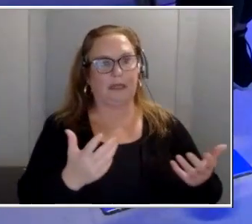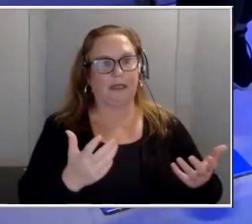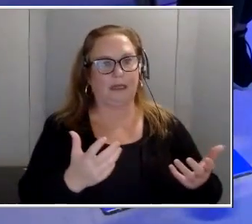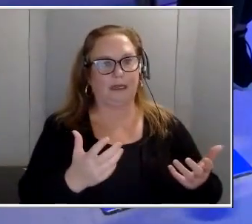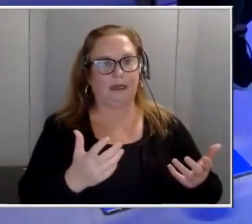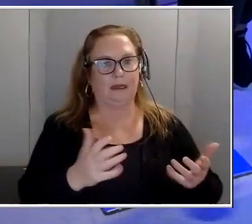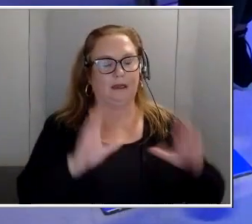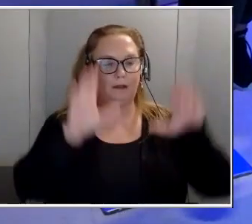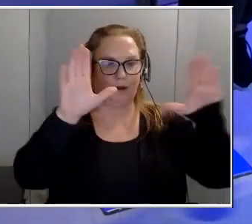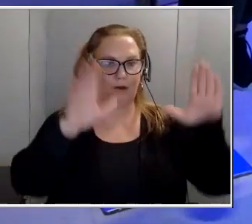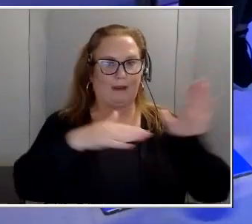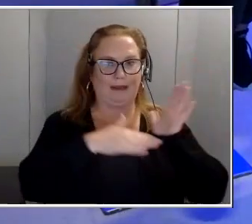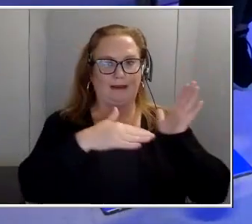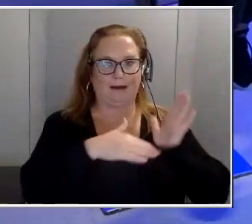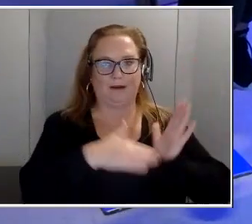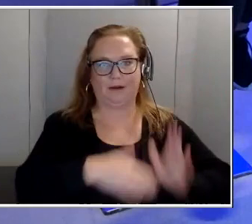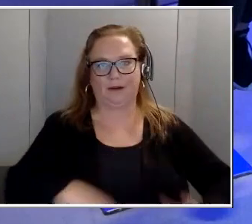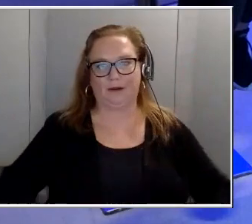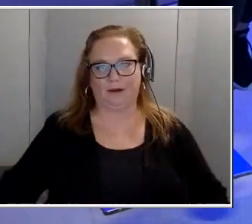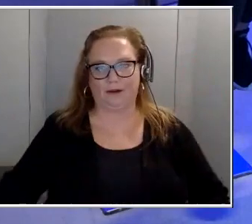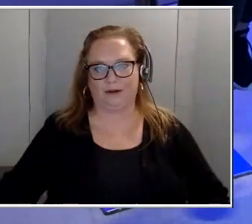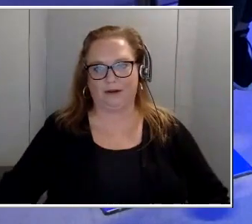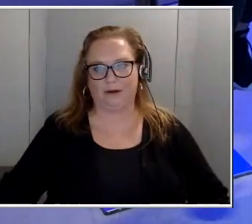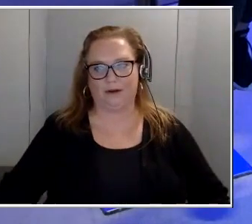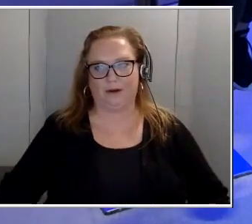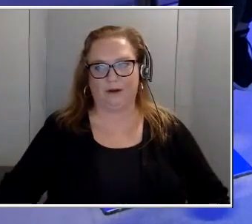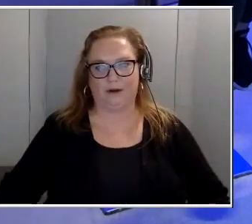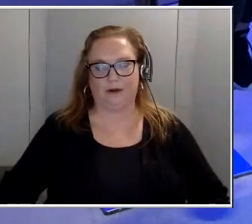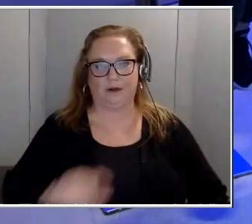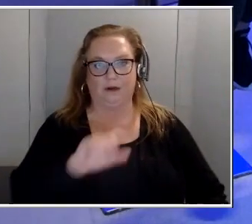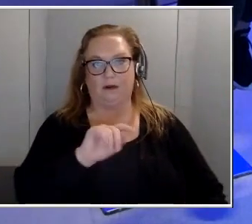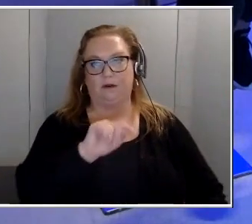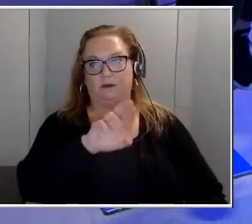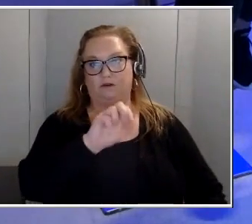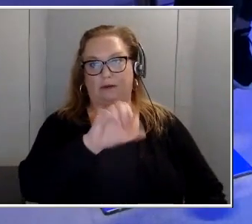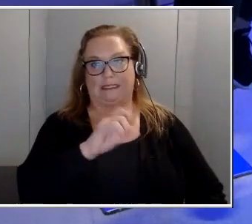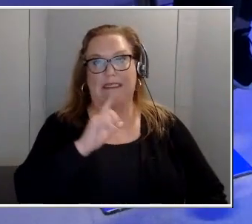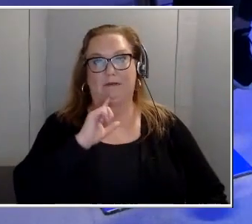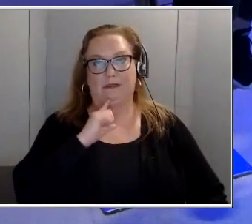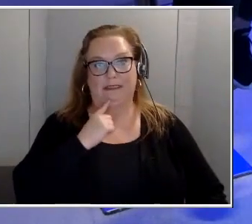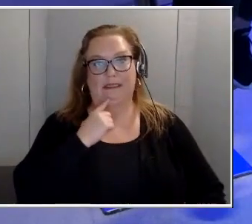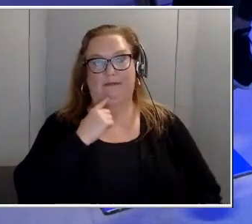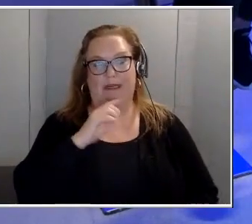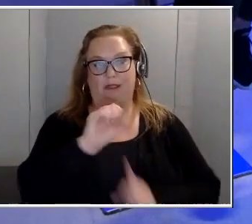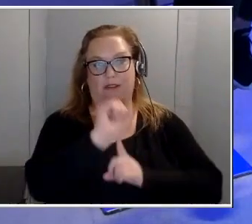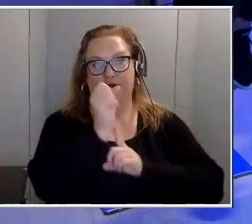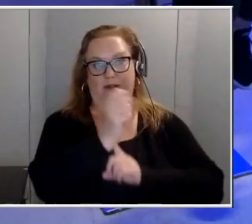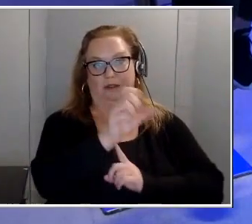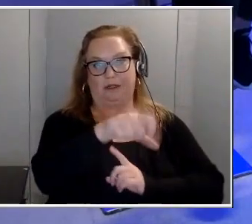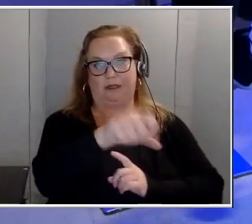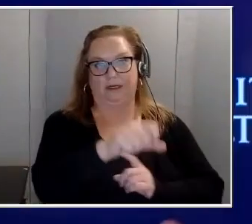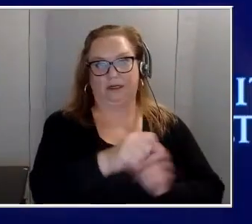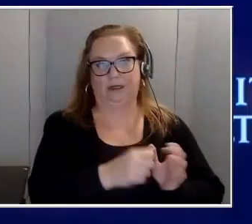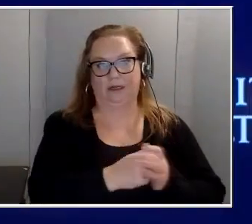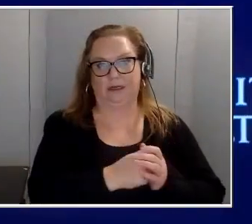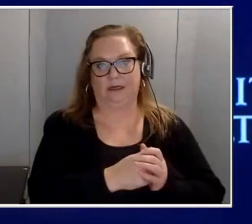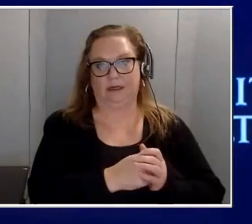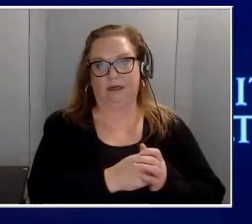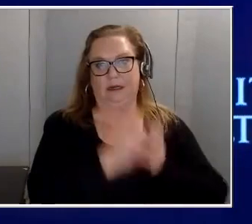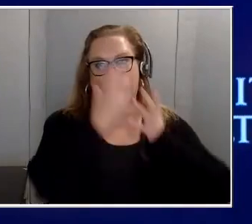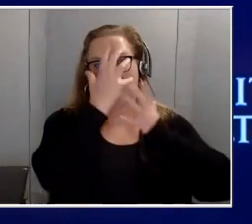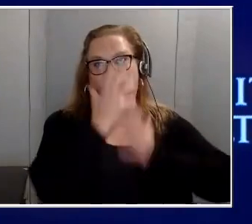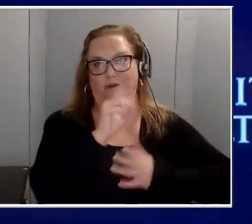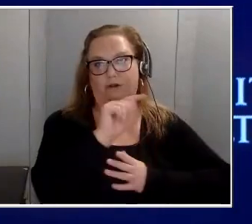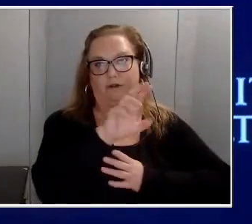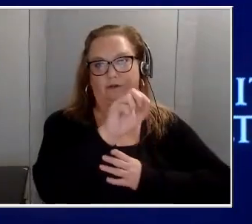great doctor over here. So would you consider Tracy then a pretty severe case? Yes, I mean, I think, unfortunately for Tracy,